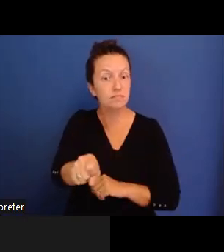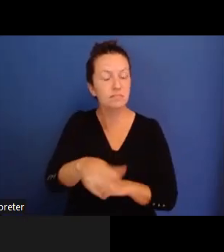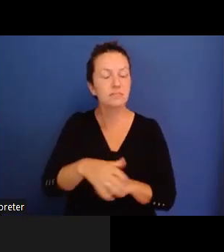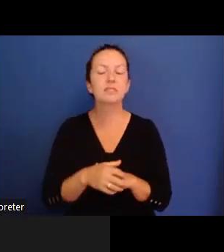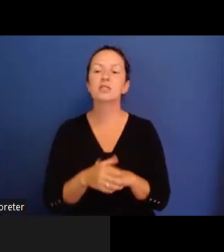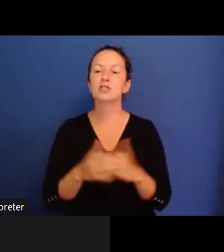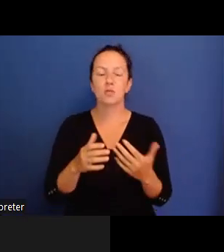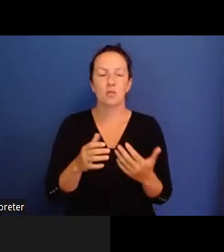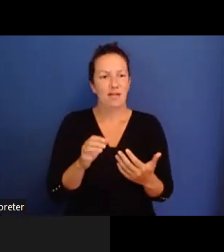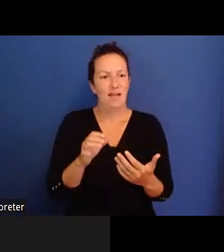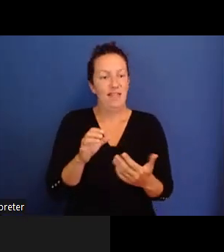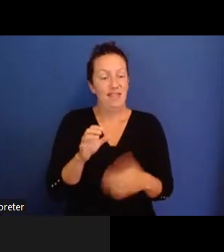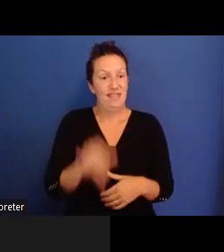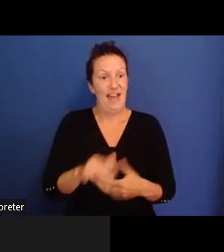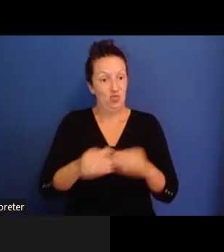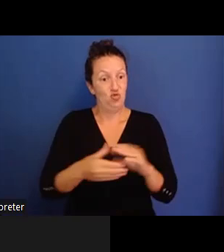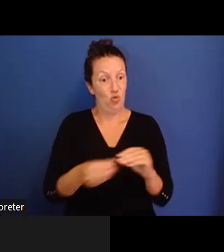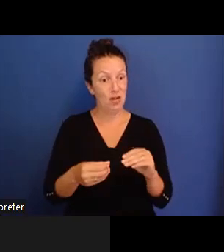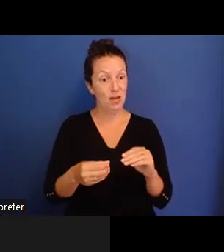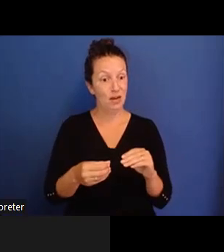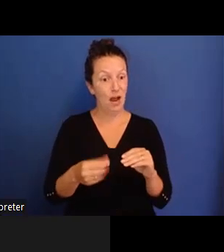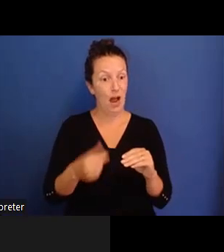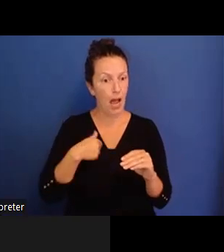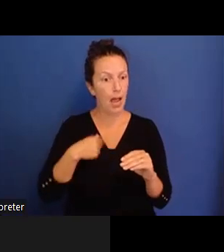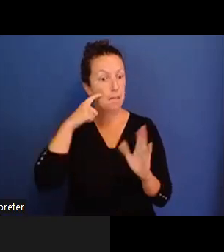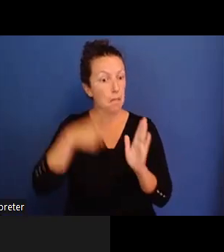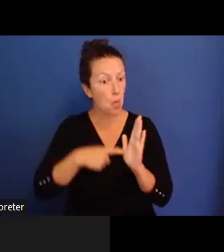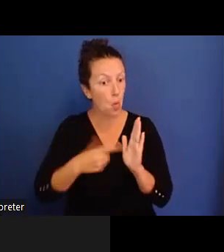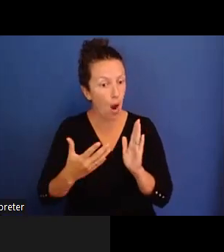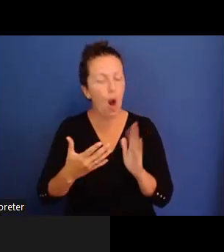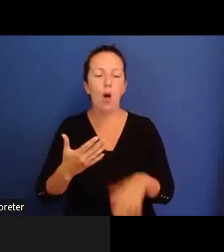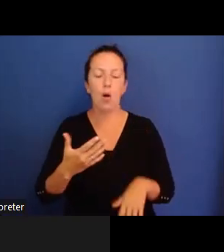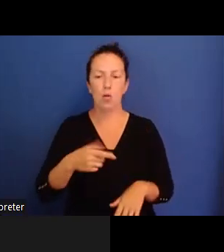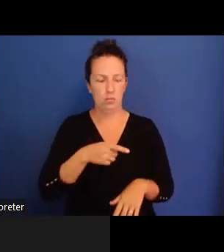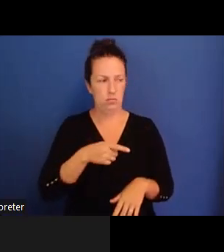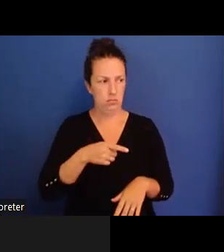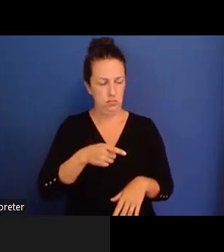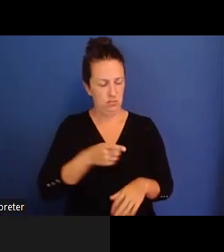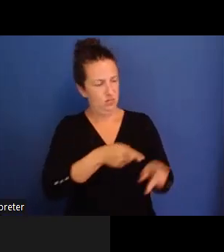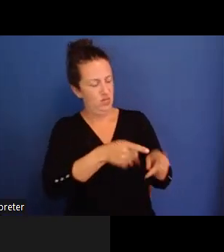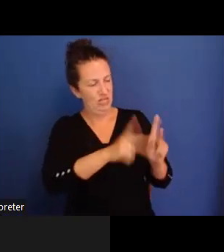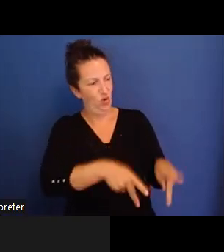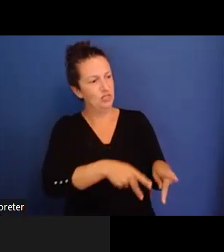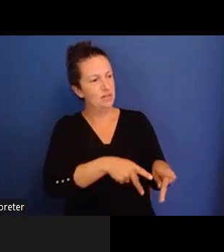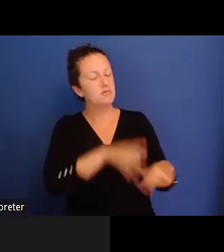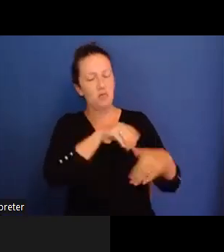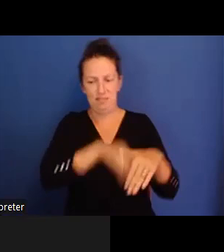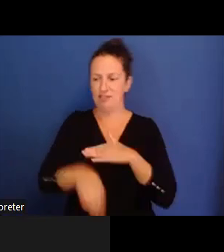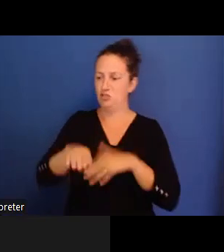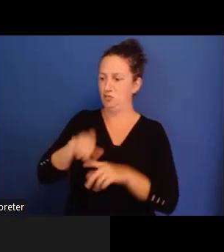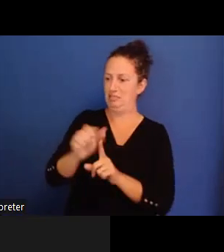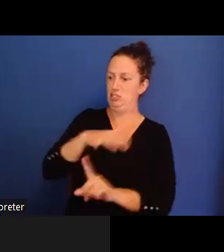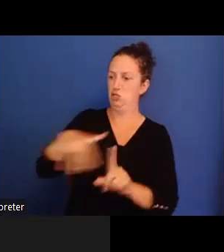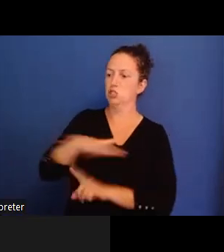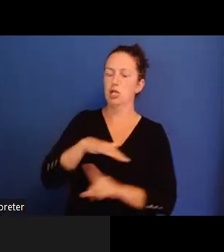that story, what I hear is somebody who was able to walk into a situation, sort of look around, do a